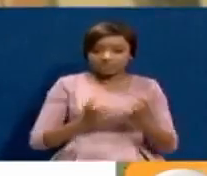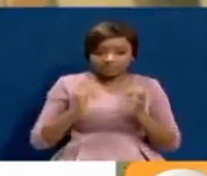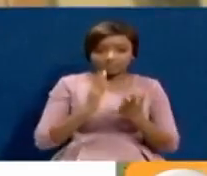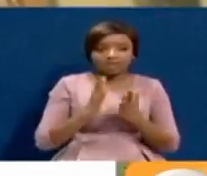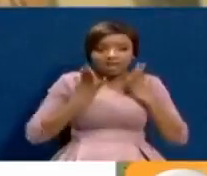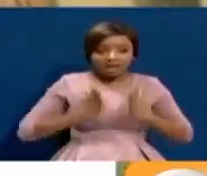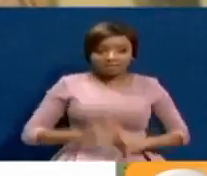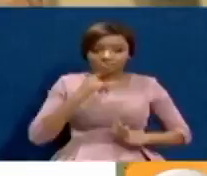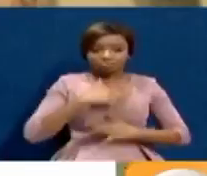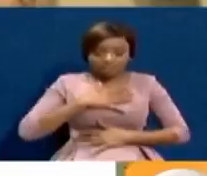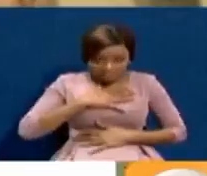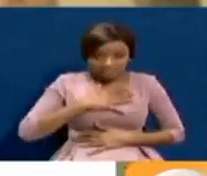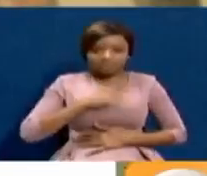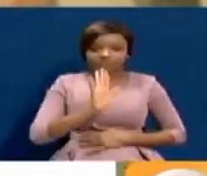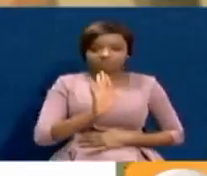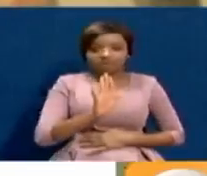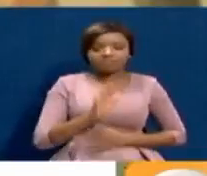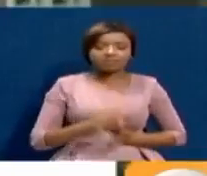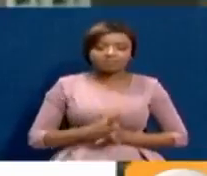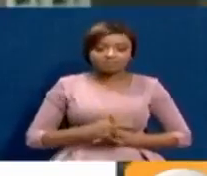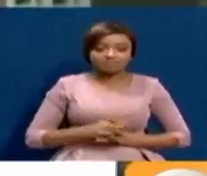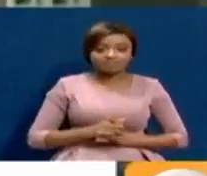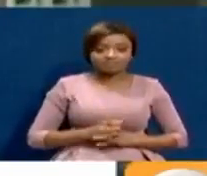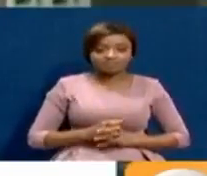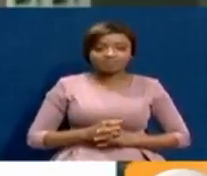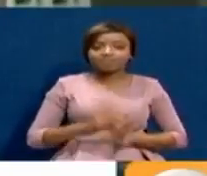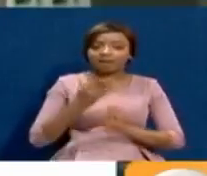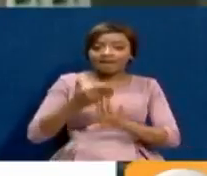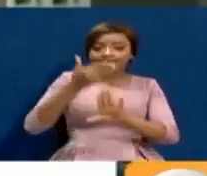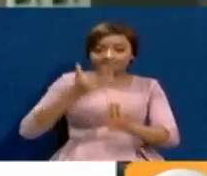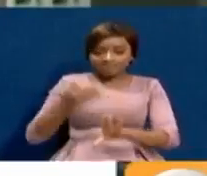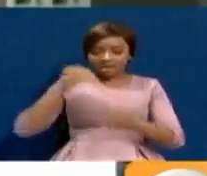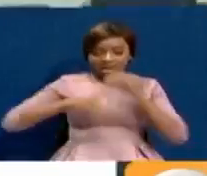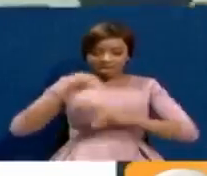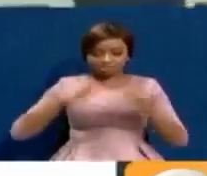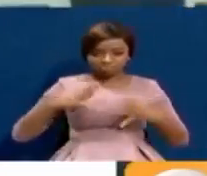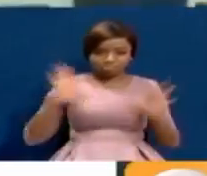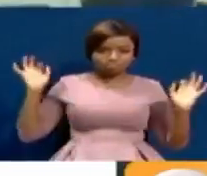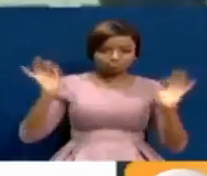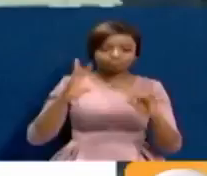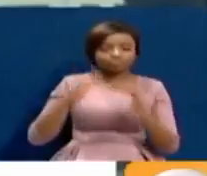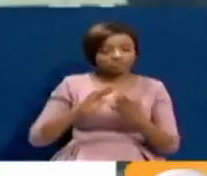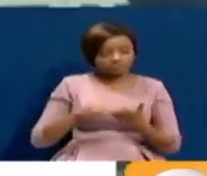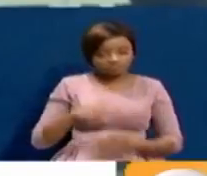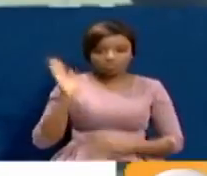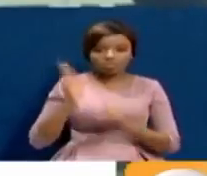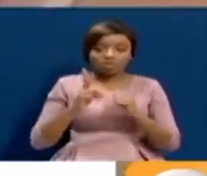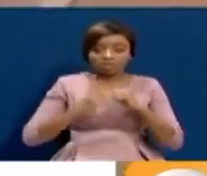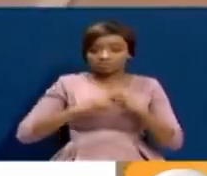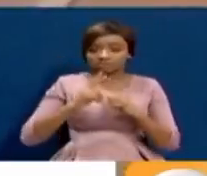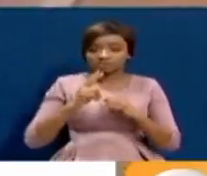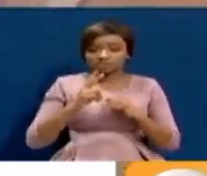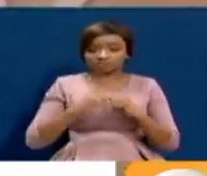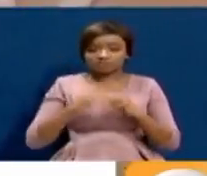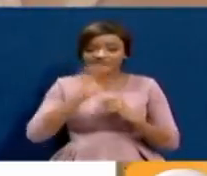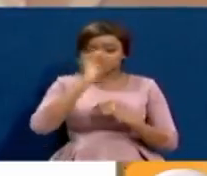is going to respect them more than the other candidate, at least. The pre-election turnout is already more than 70% of the total 2016